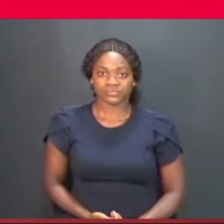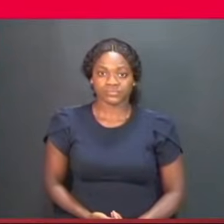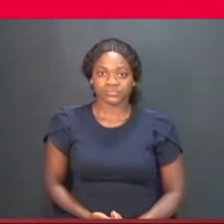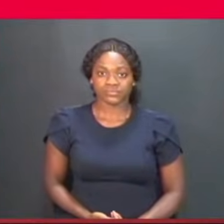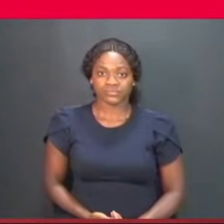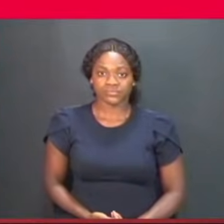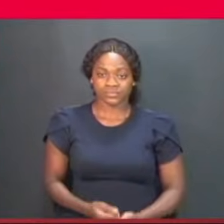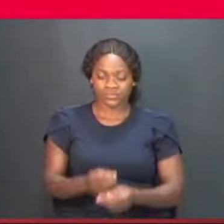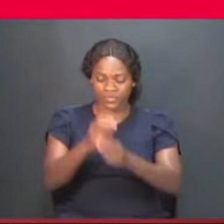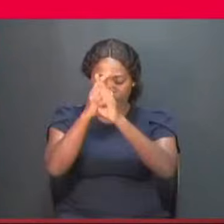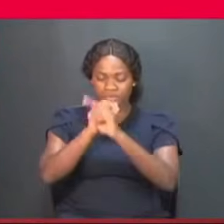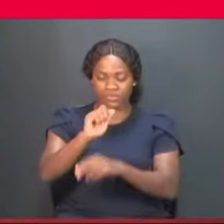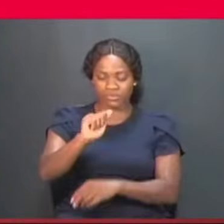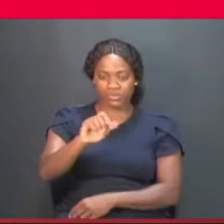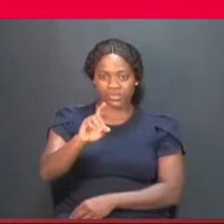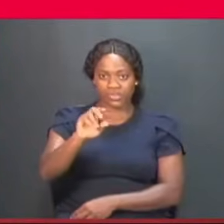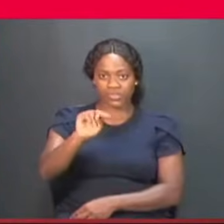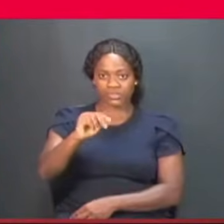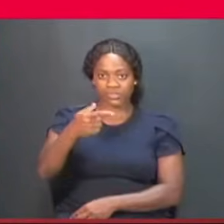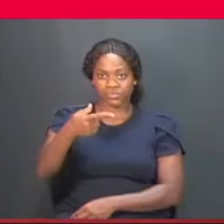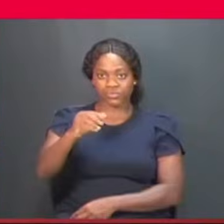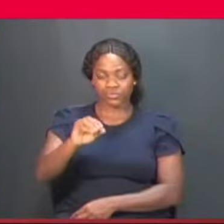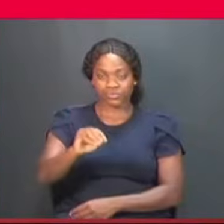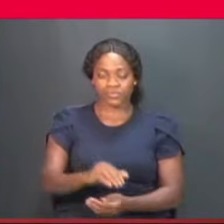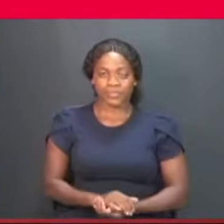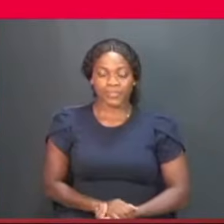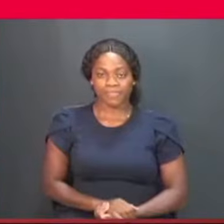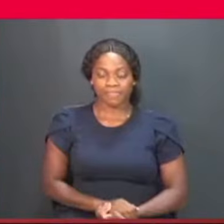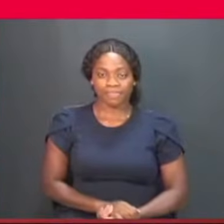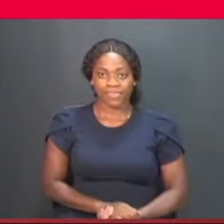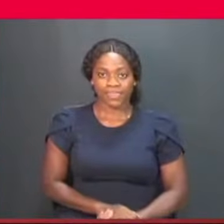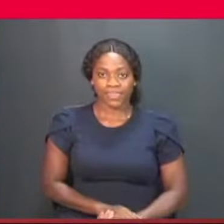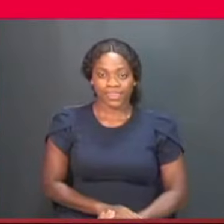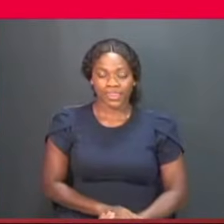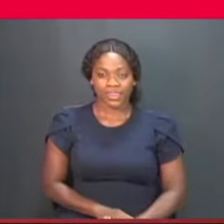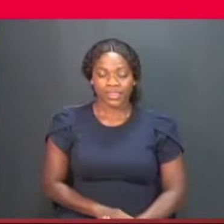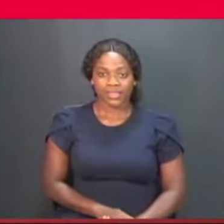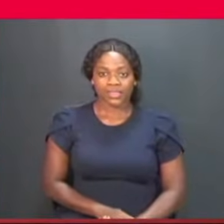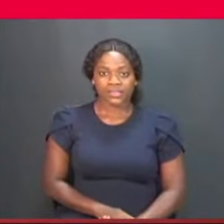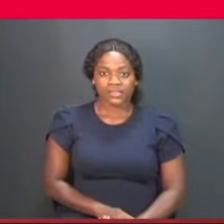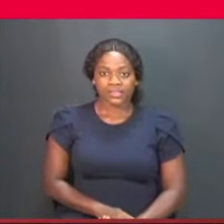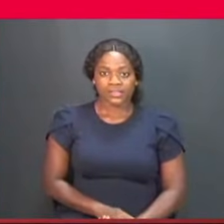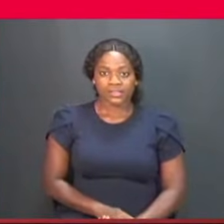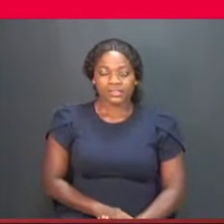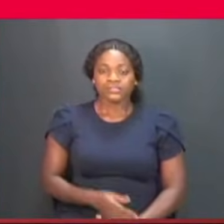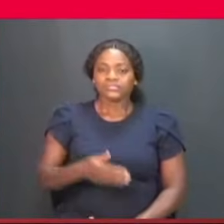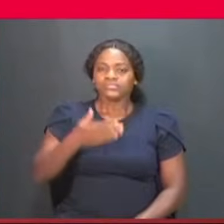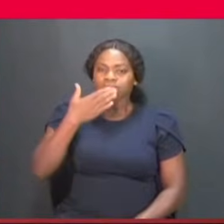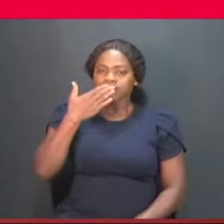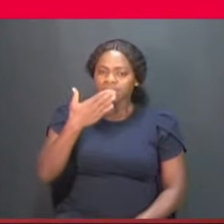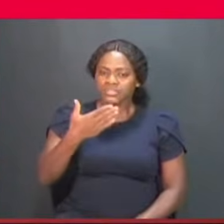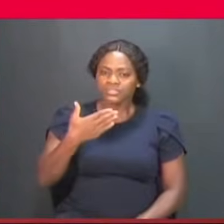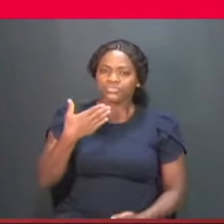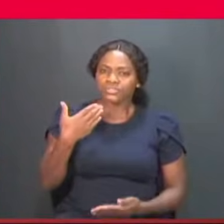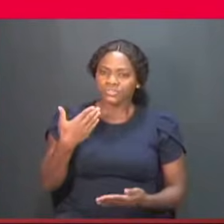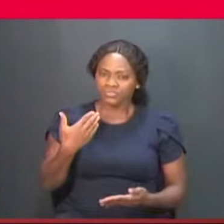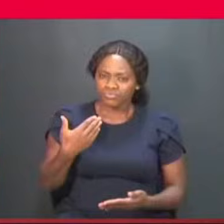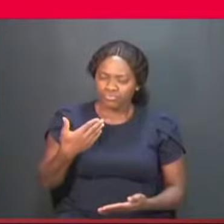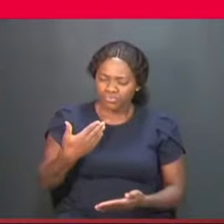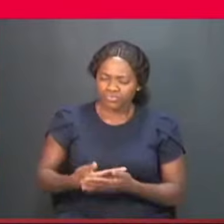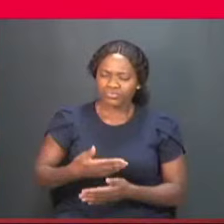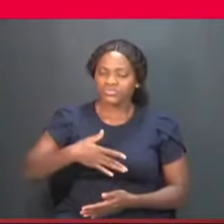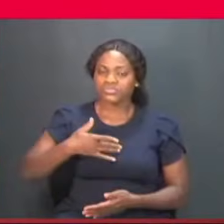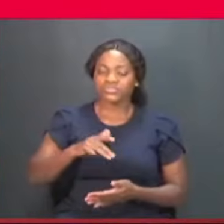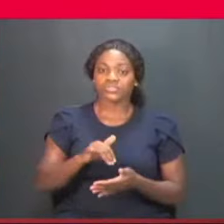Speaker. Mr. Speaker, it is refreshing to realize that